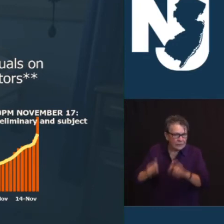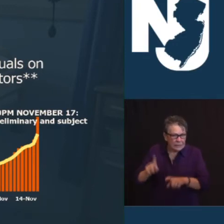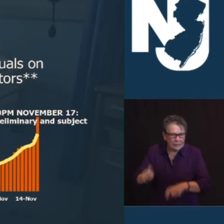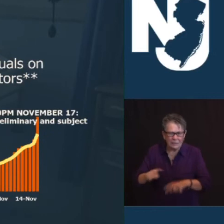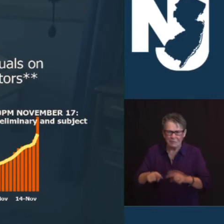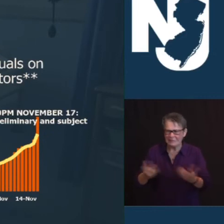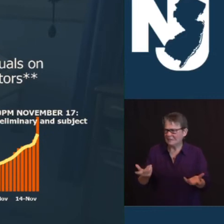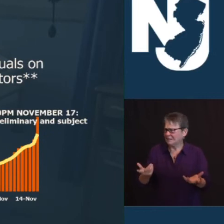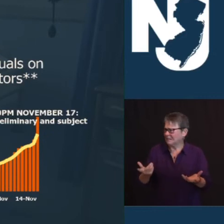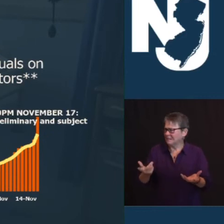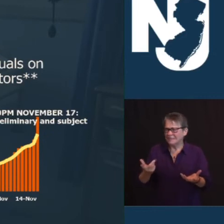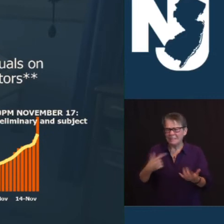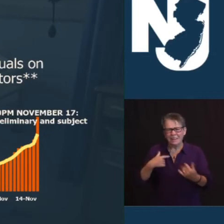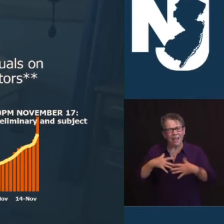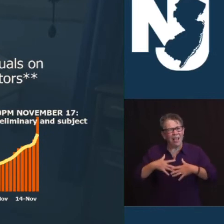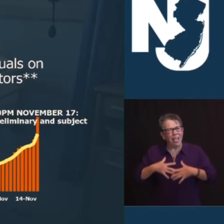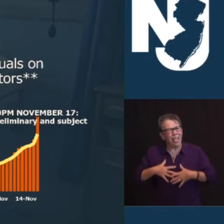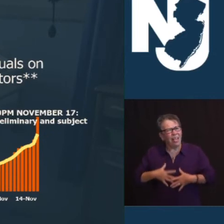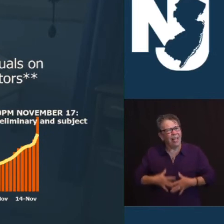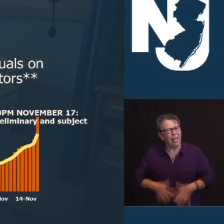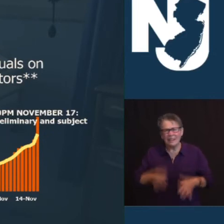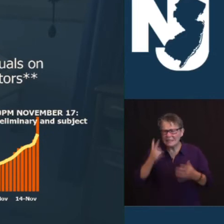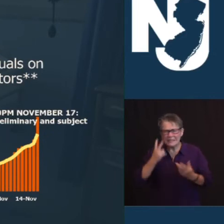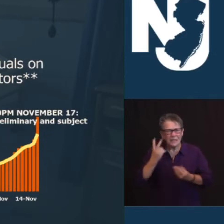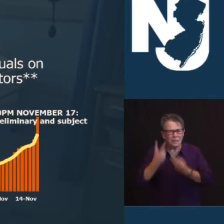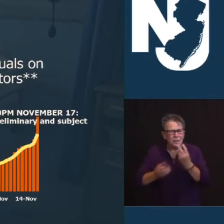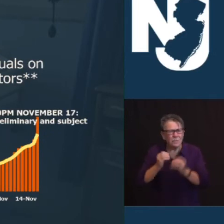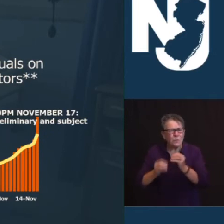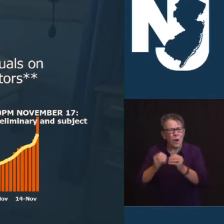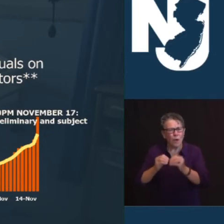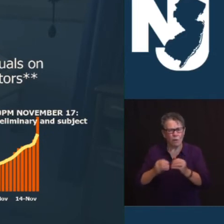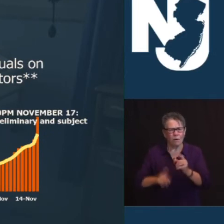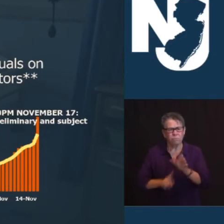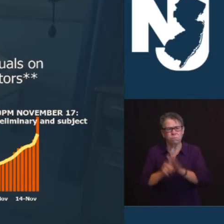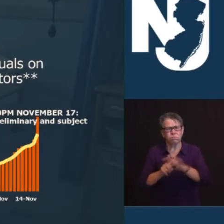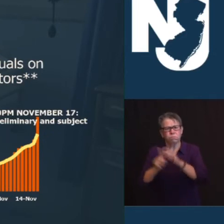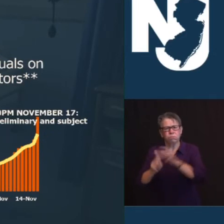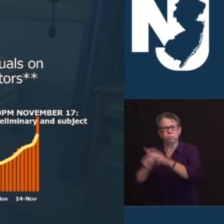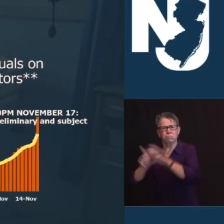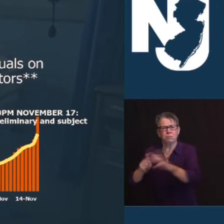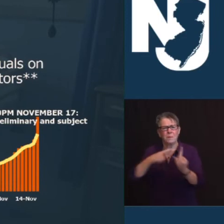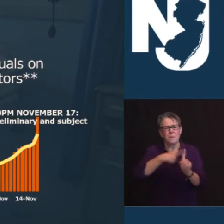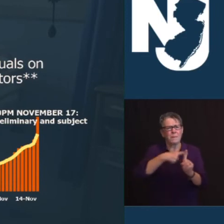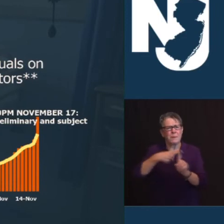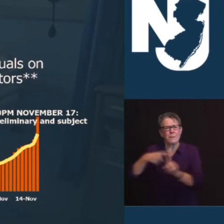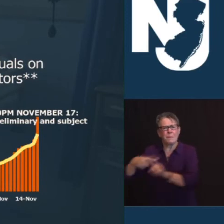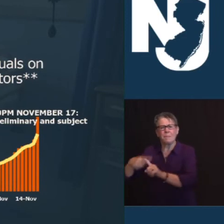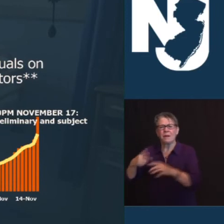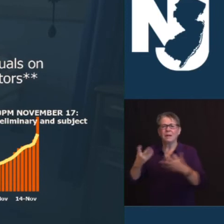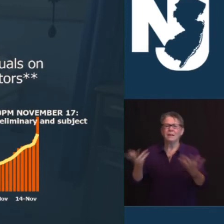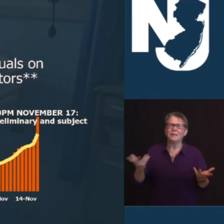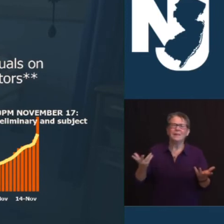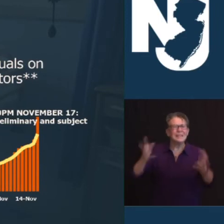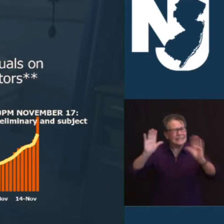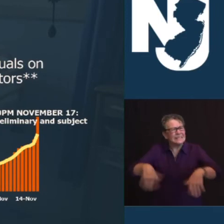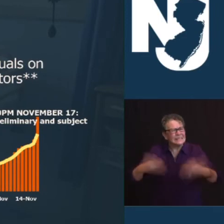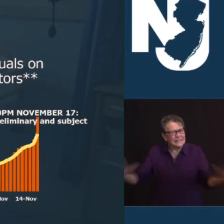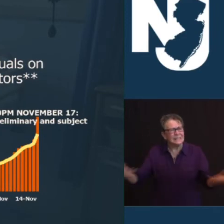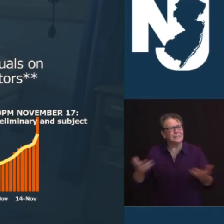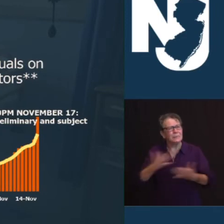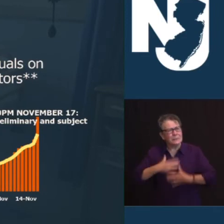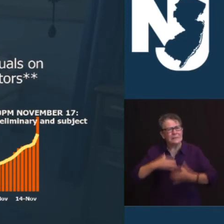worse. The only way we can reverse these numbers is to wear masks, to social distance, to wash our hands frequently with soap and